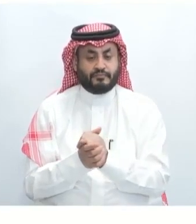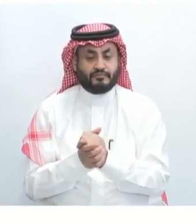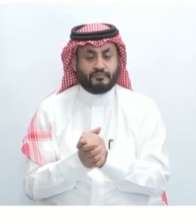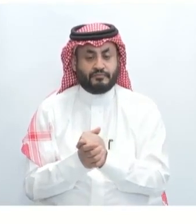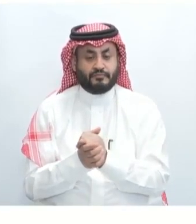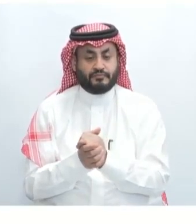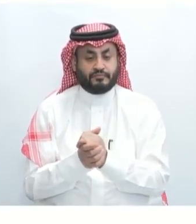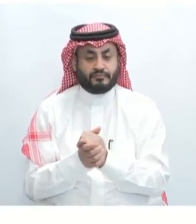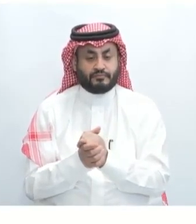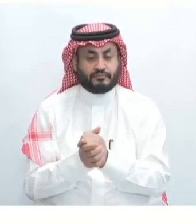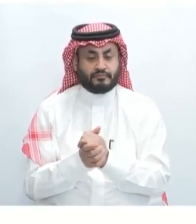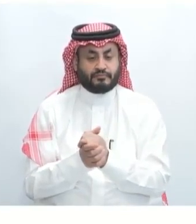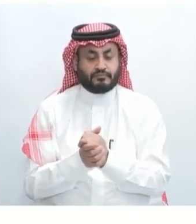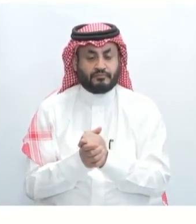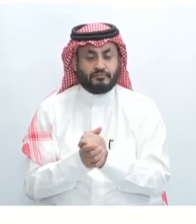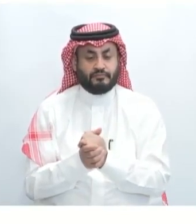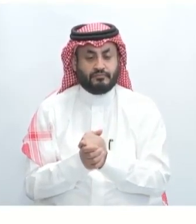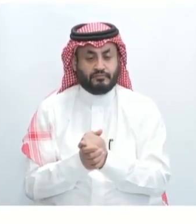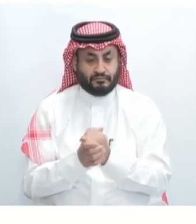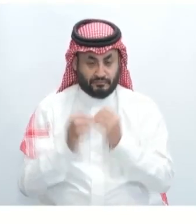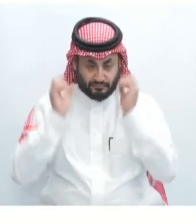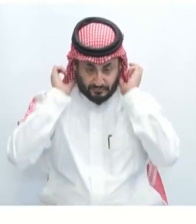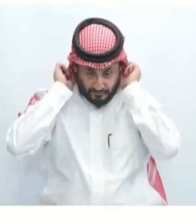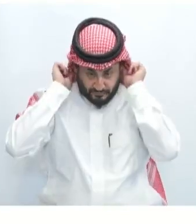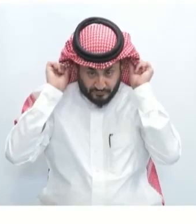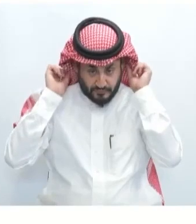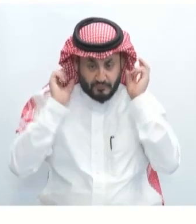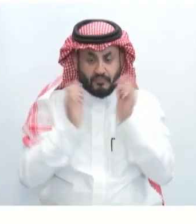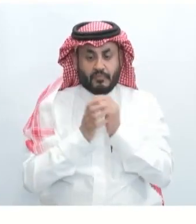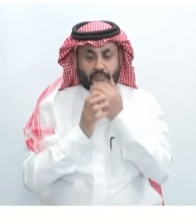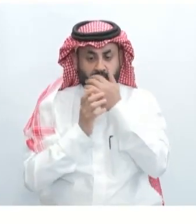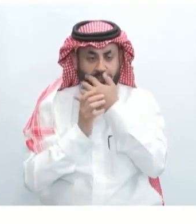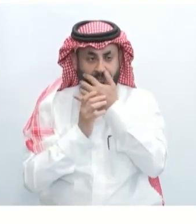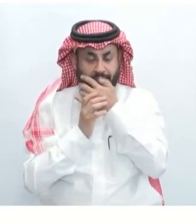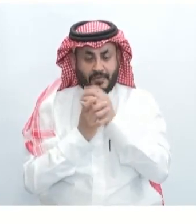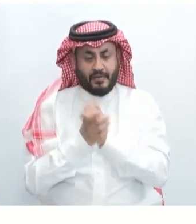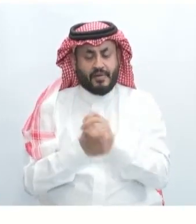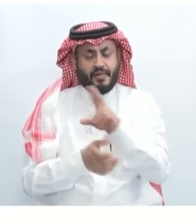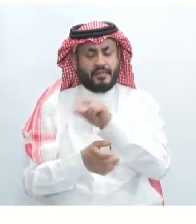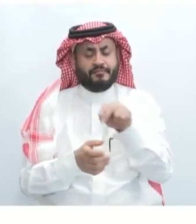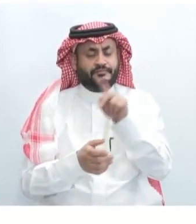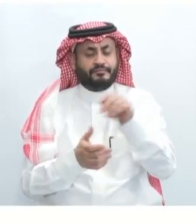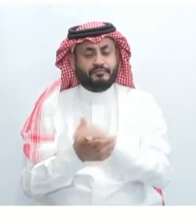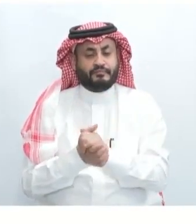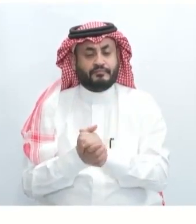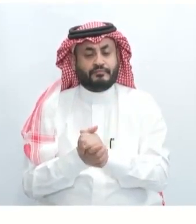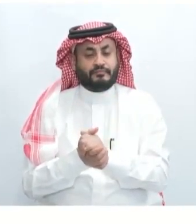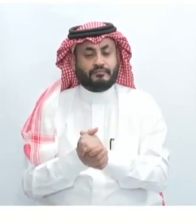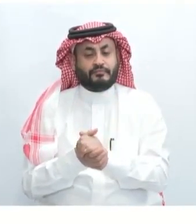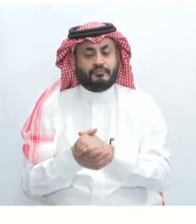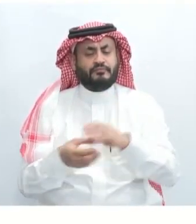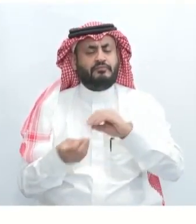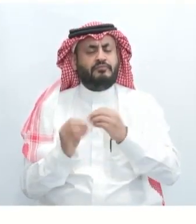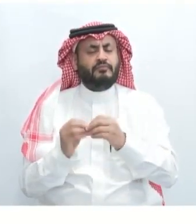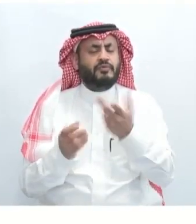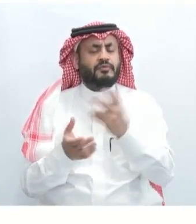brown. Perfect. Okay. Now, the same question here. We have what color